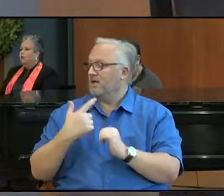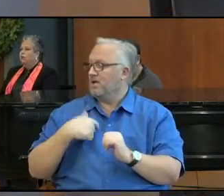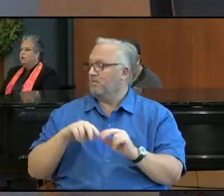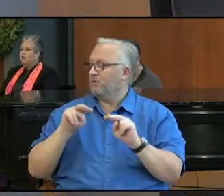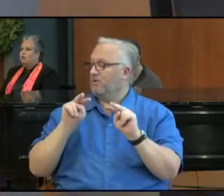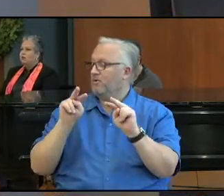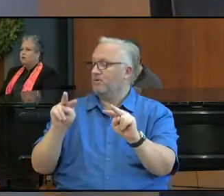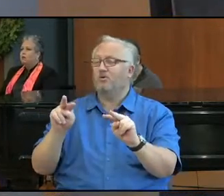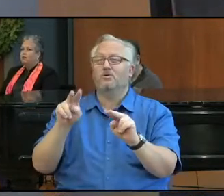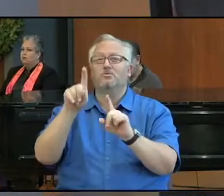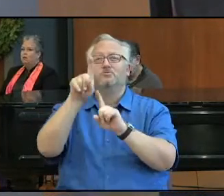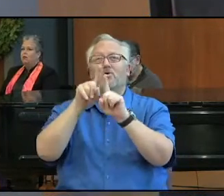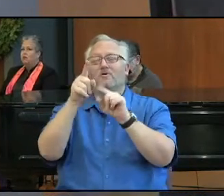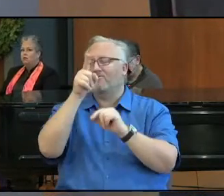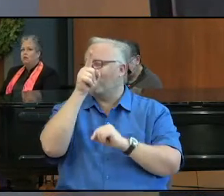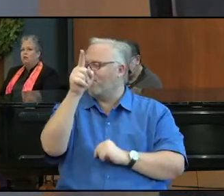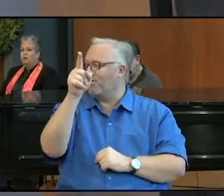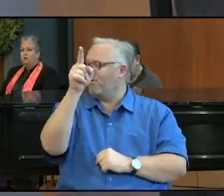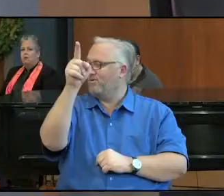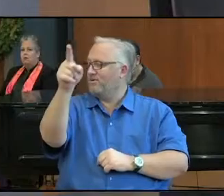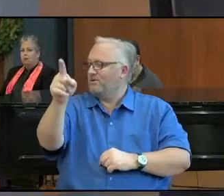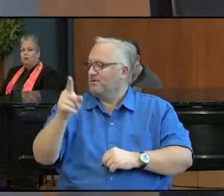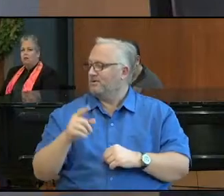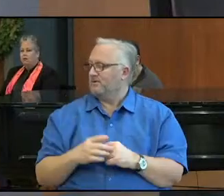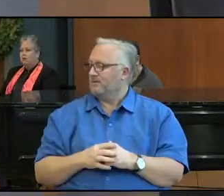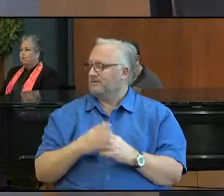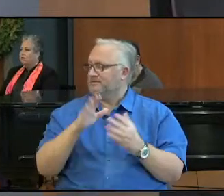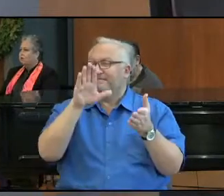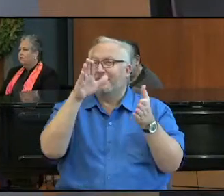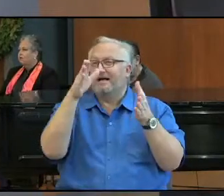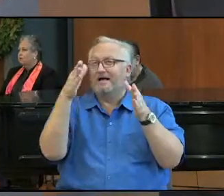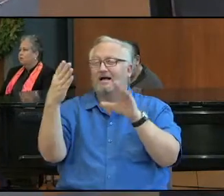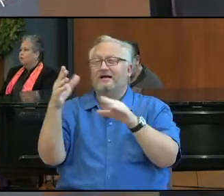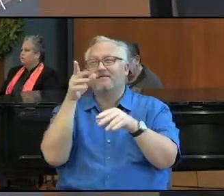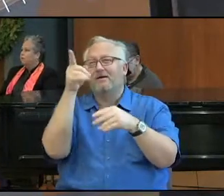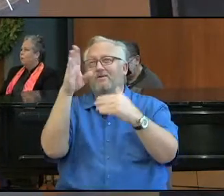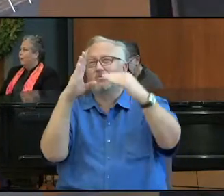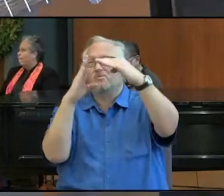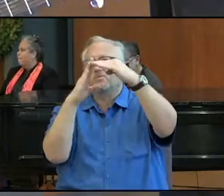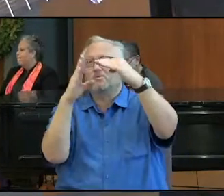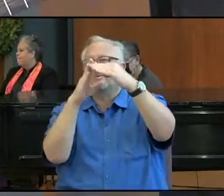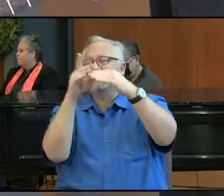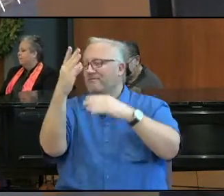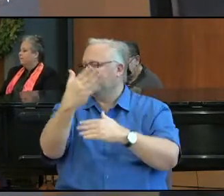look to a distant constellation that's dying in a corner of the sky.